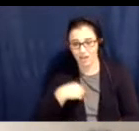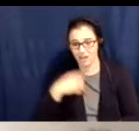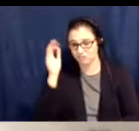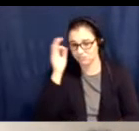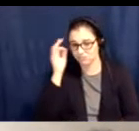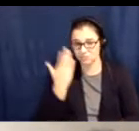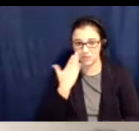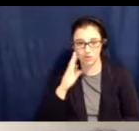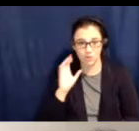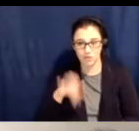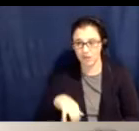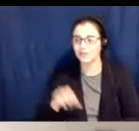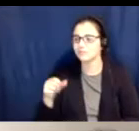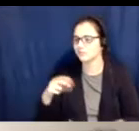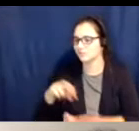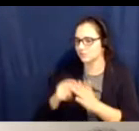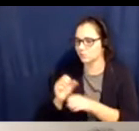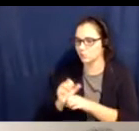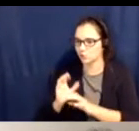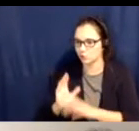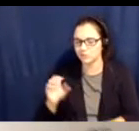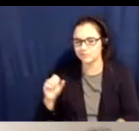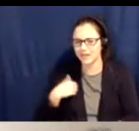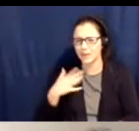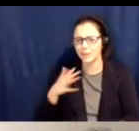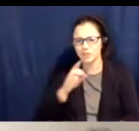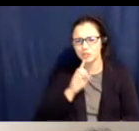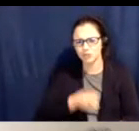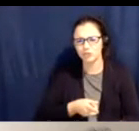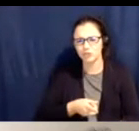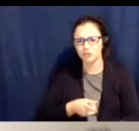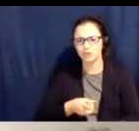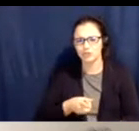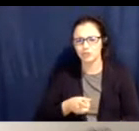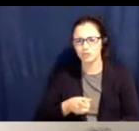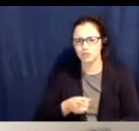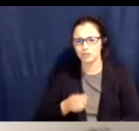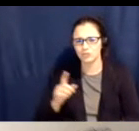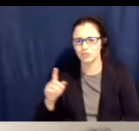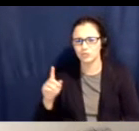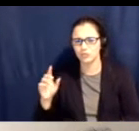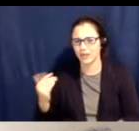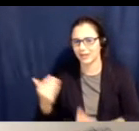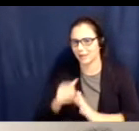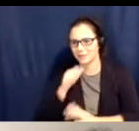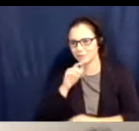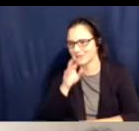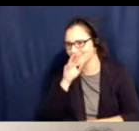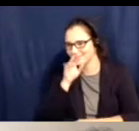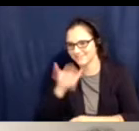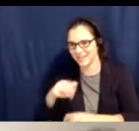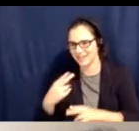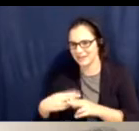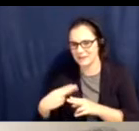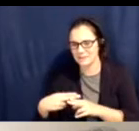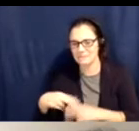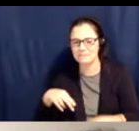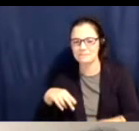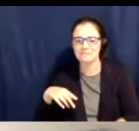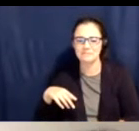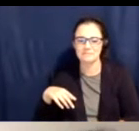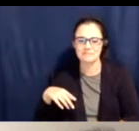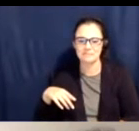idea. Yeah, I'm pretty sure. I won't quote, but I'm pretty sure that Caro, again, I'm not sure what the pronunciation of his last